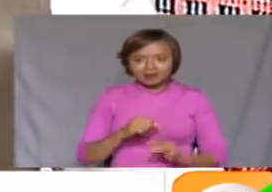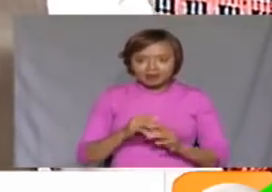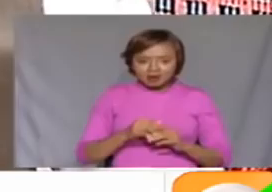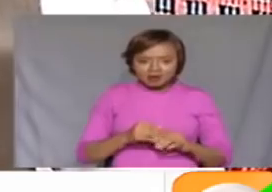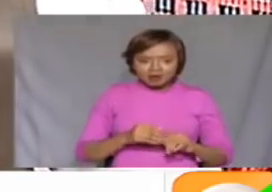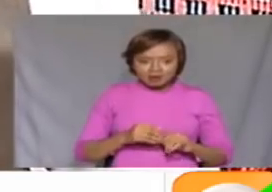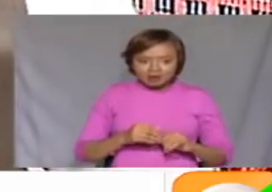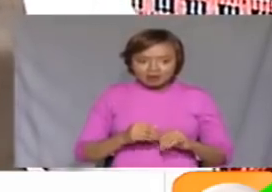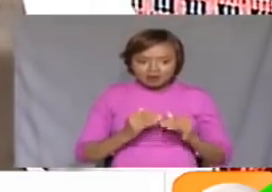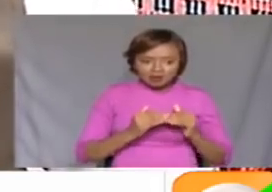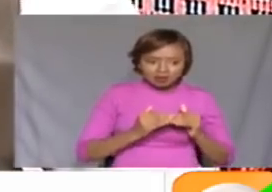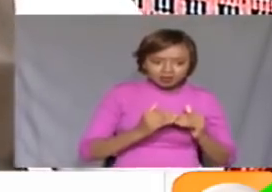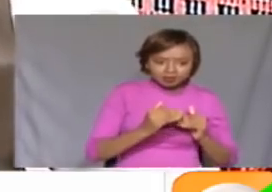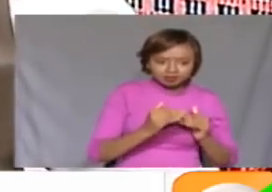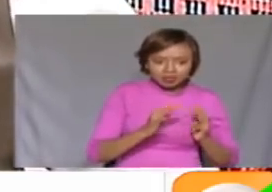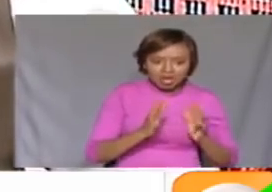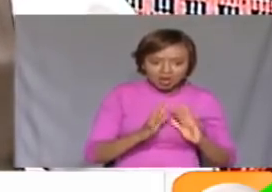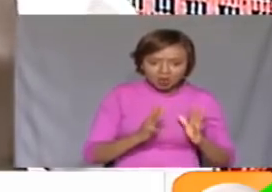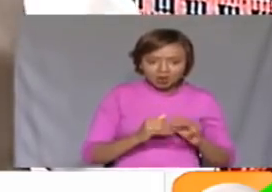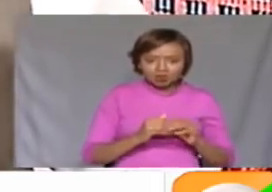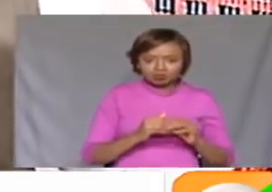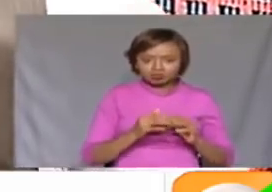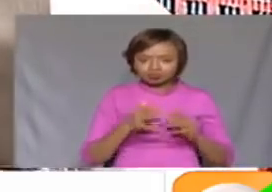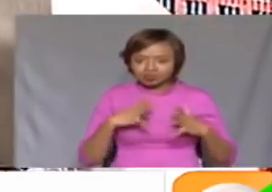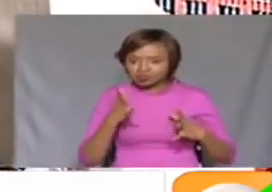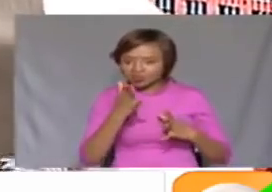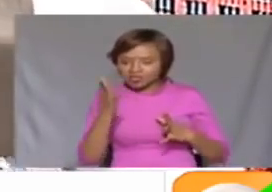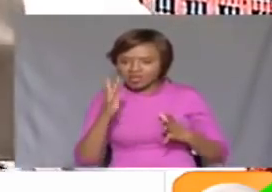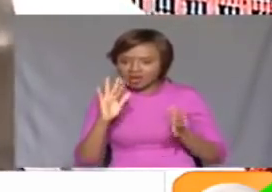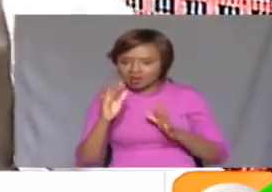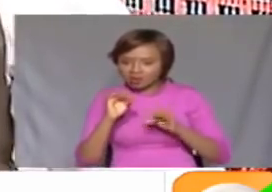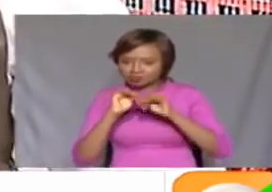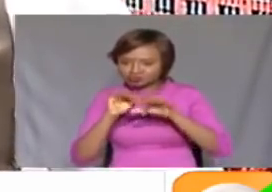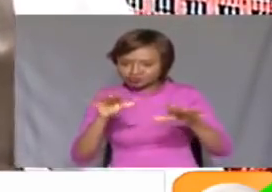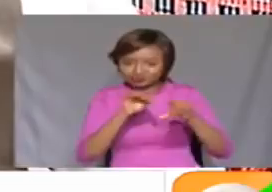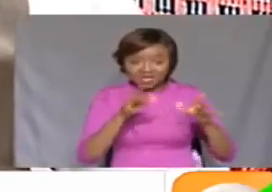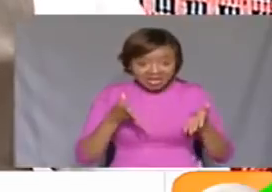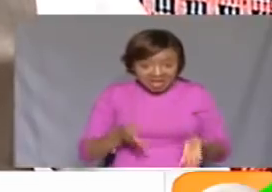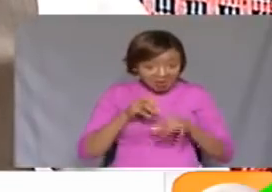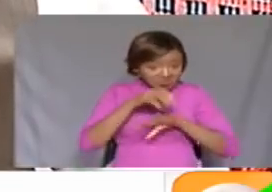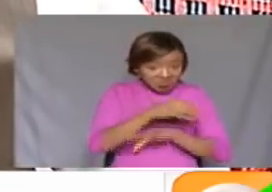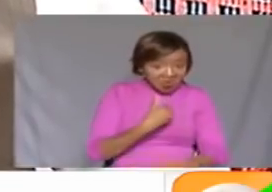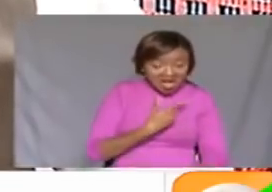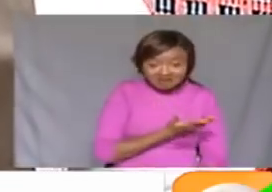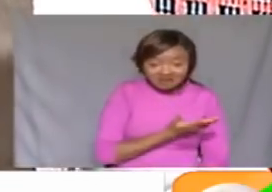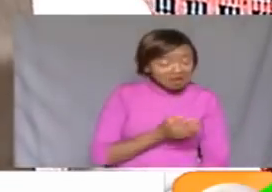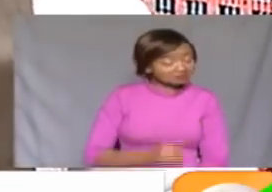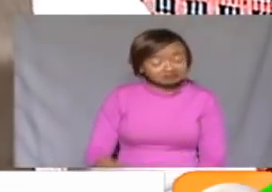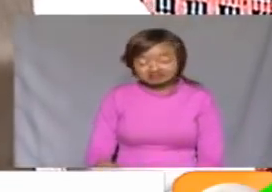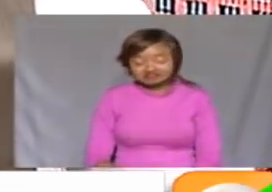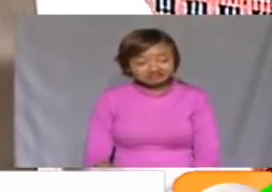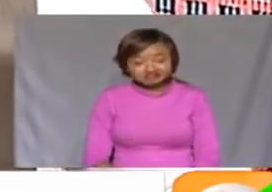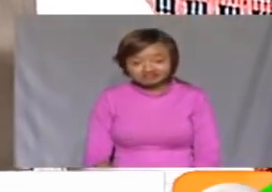including some movement in the streets. Right now, he doesn't have that leverage, Joe, that you are referring to. He doesn't have